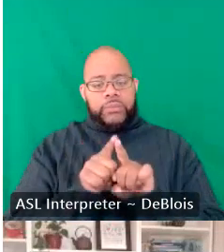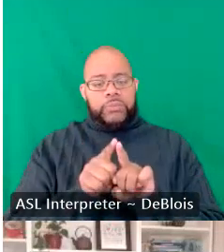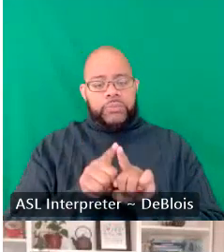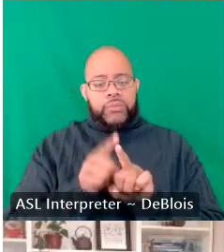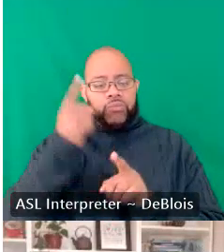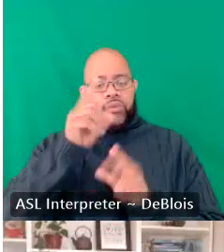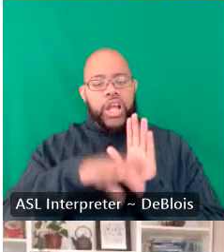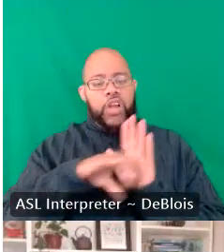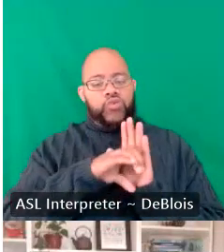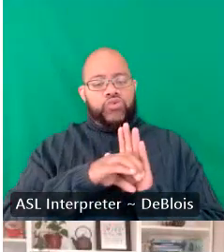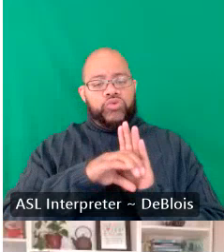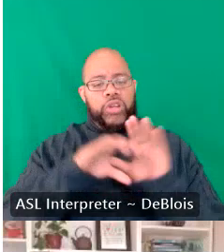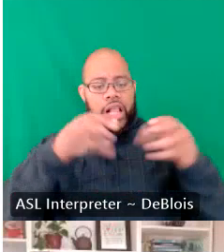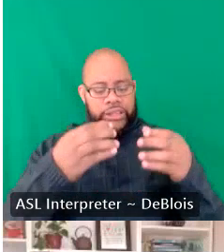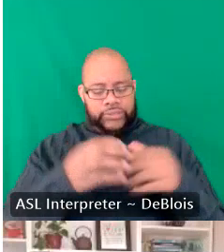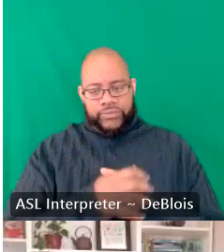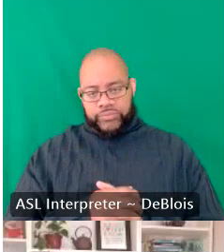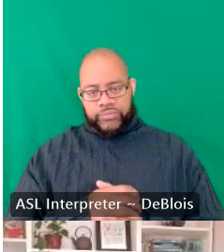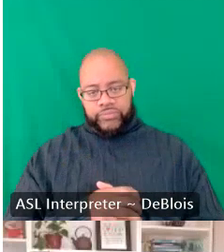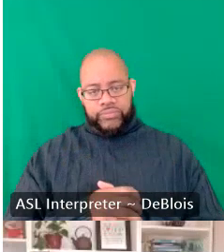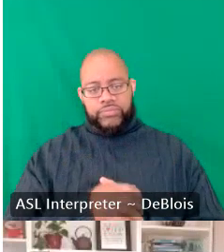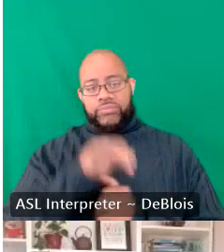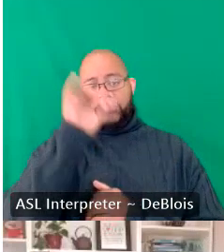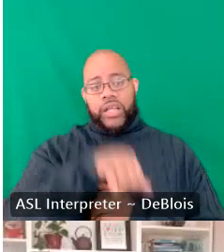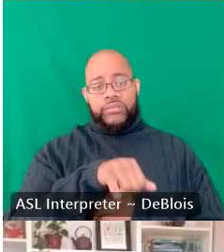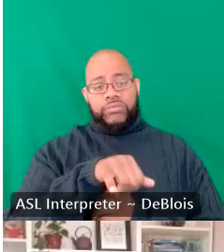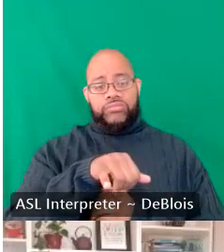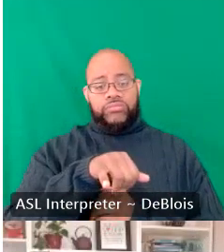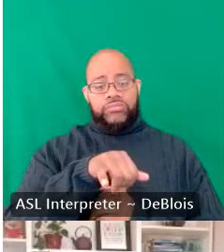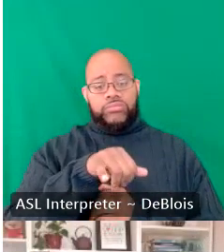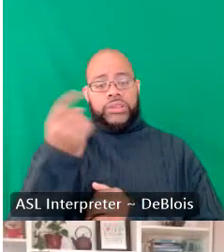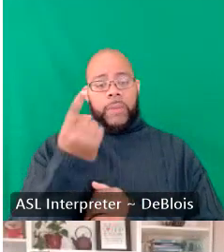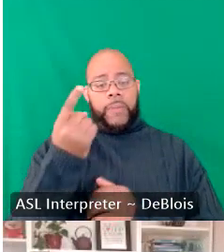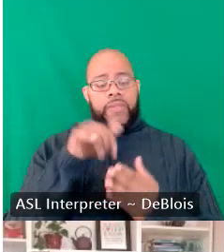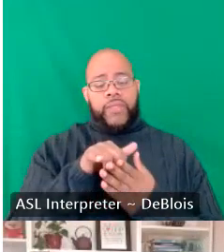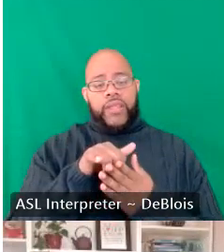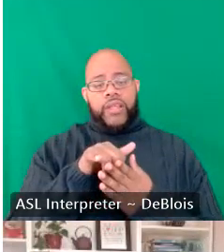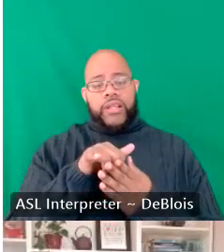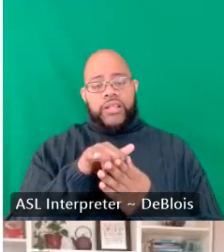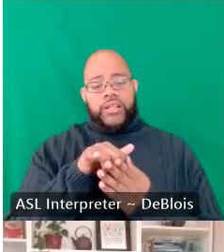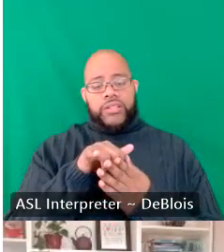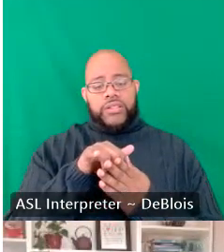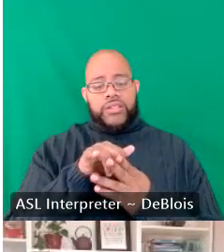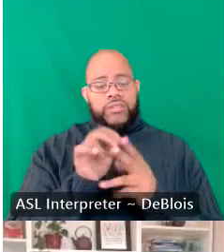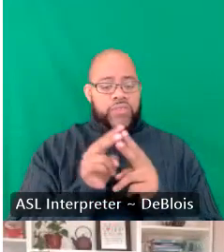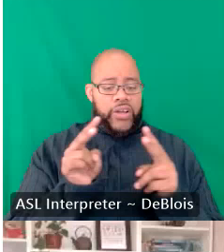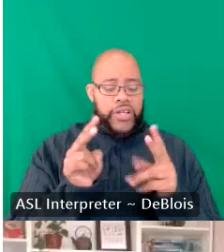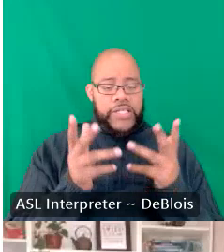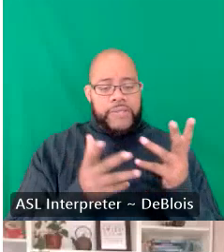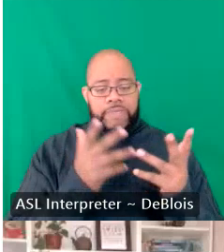character classification. This is something that is very